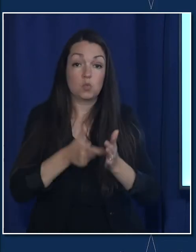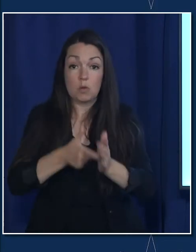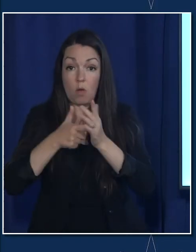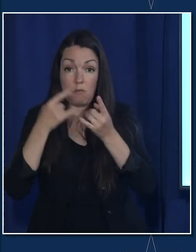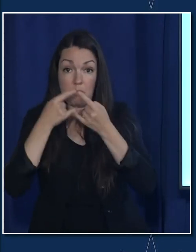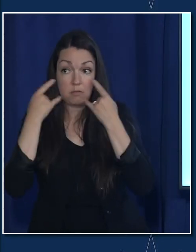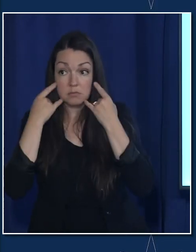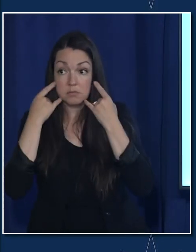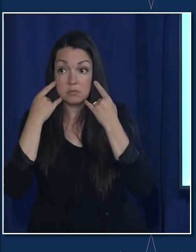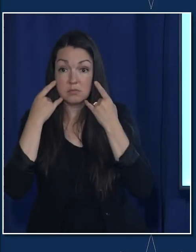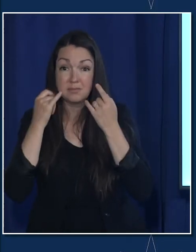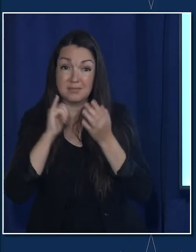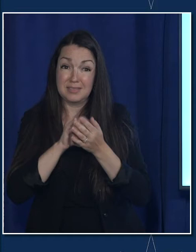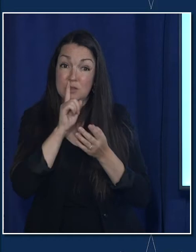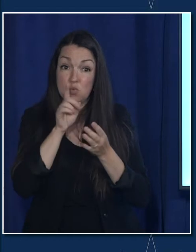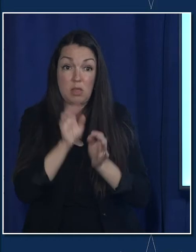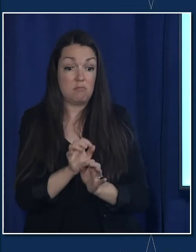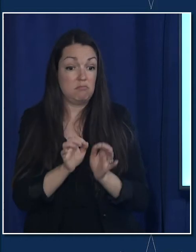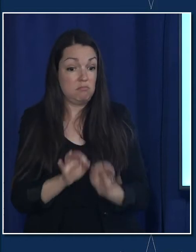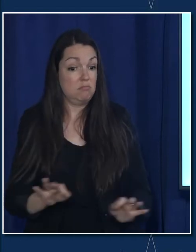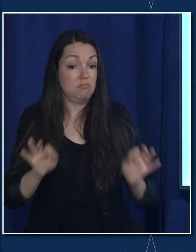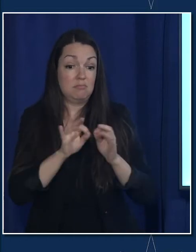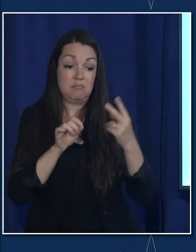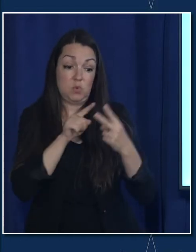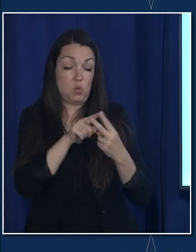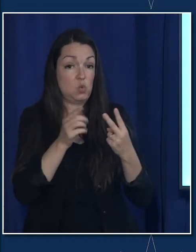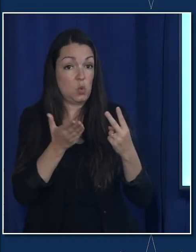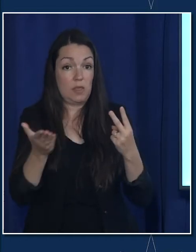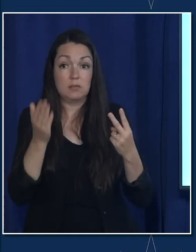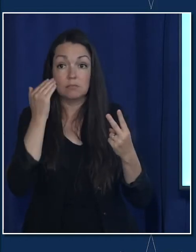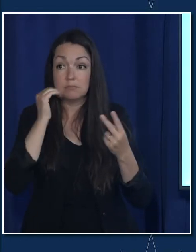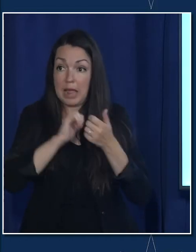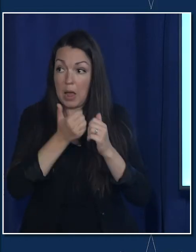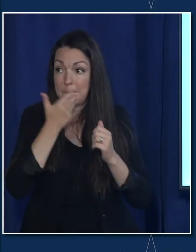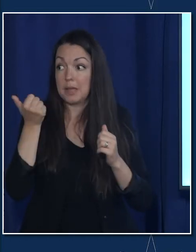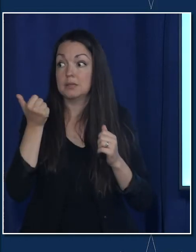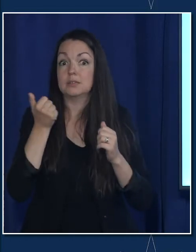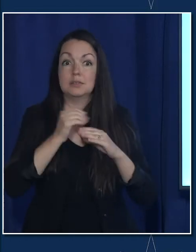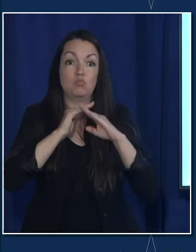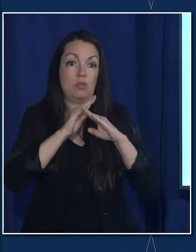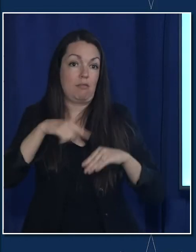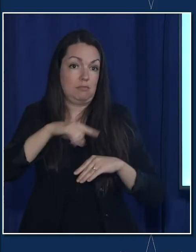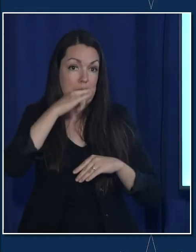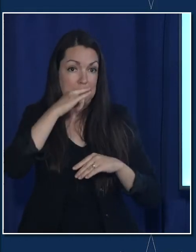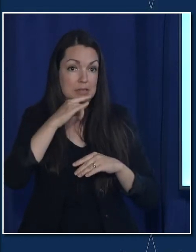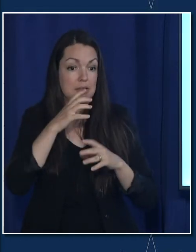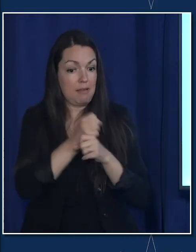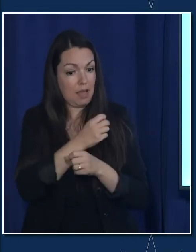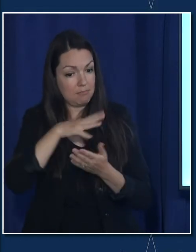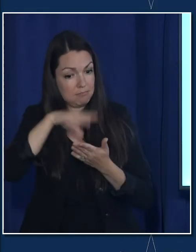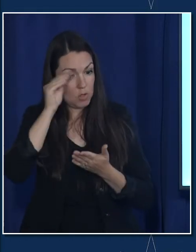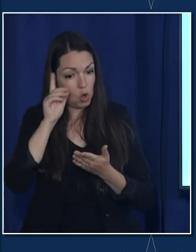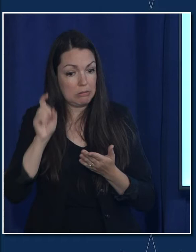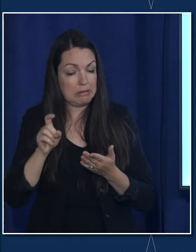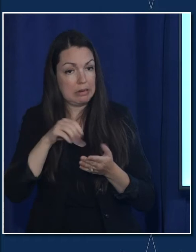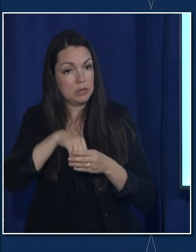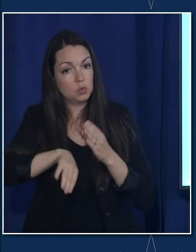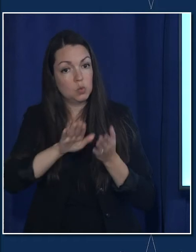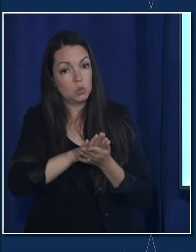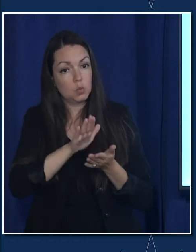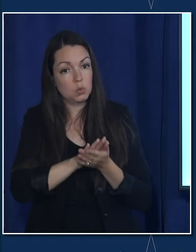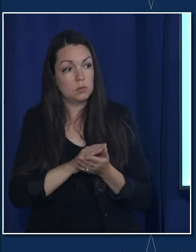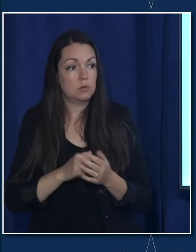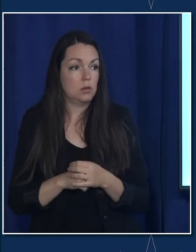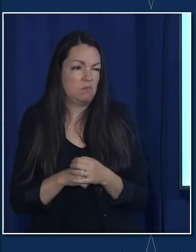place, those are really the two things that we know best about how to protect kids and have them get the learning that they need.